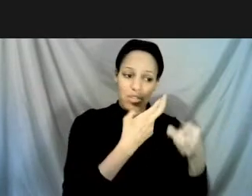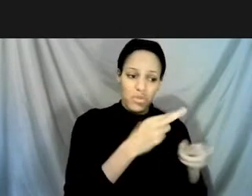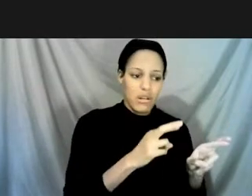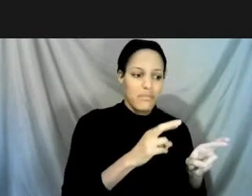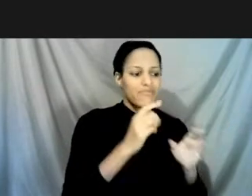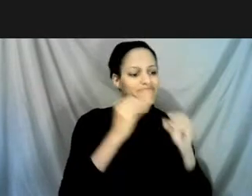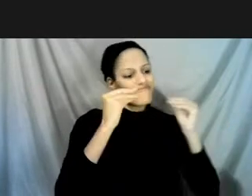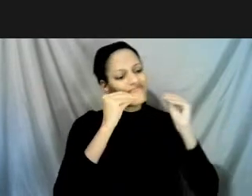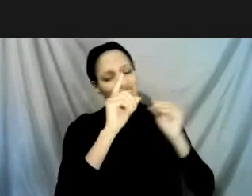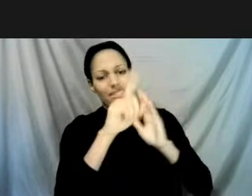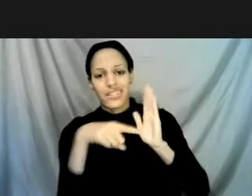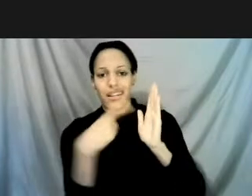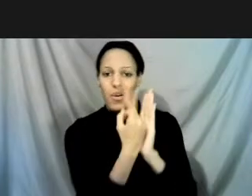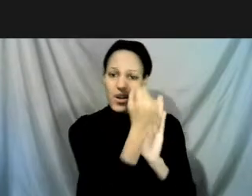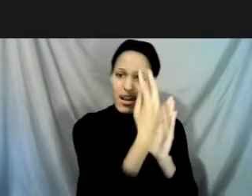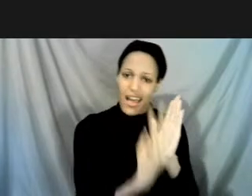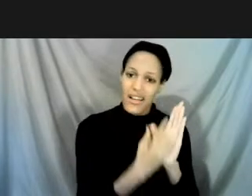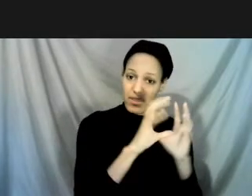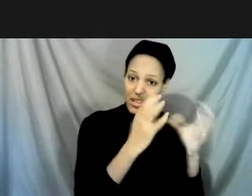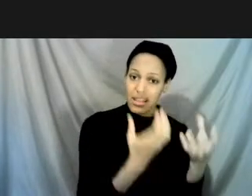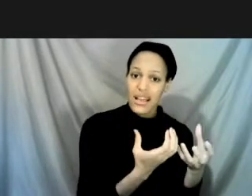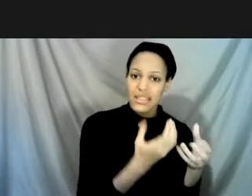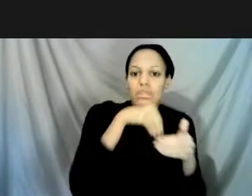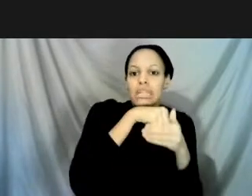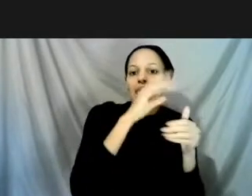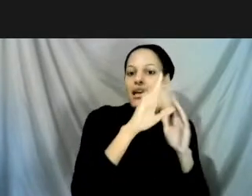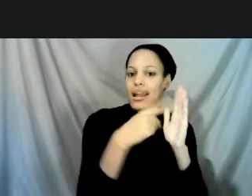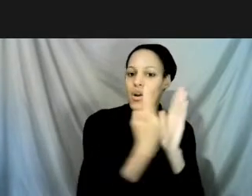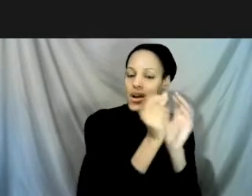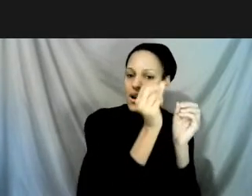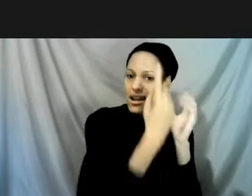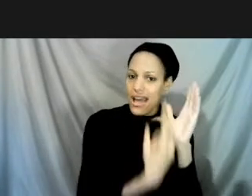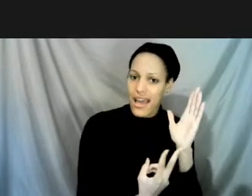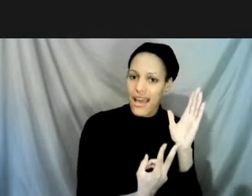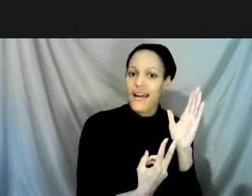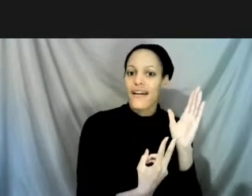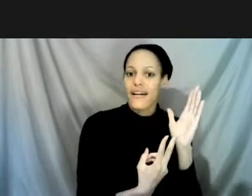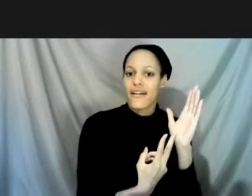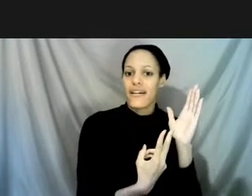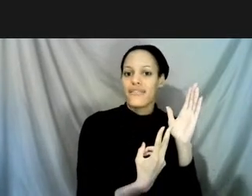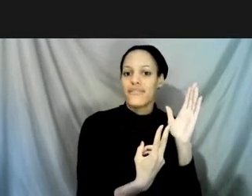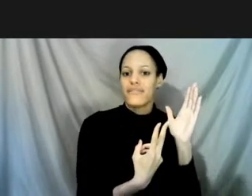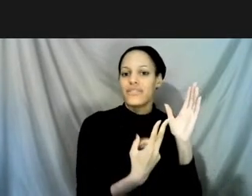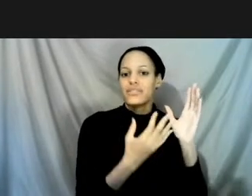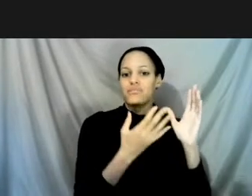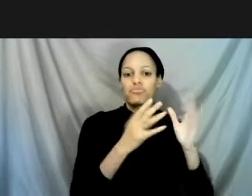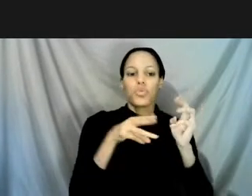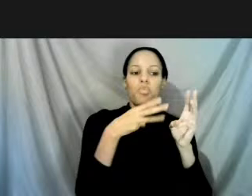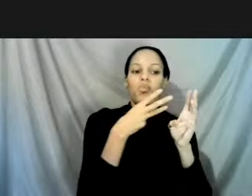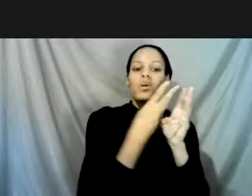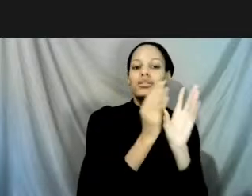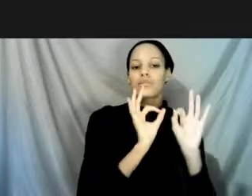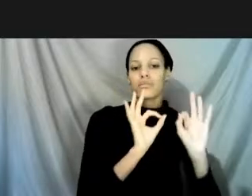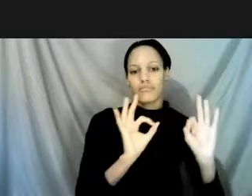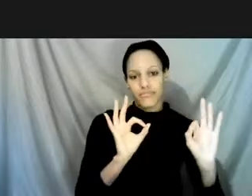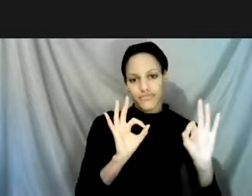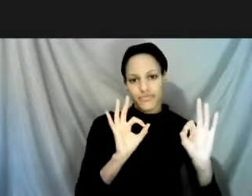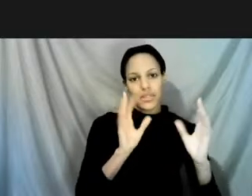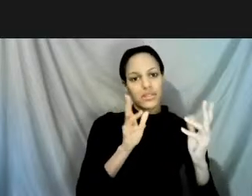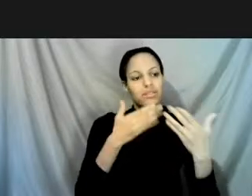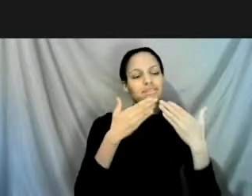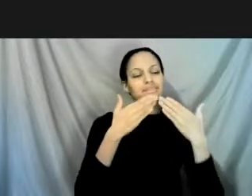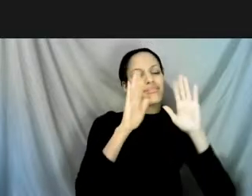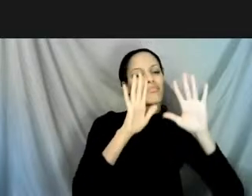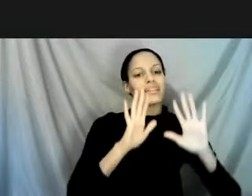class. And in that hour and a half, everything is wonderful because you don't think about anything